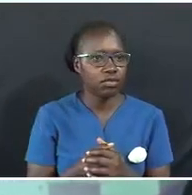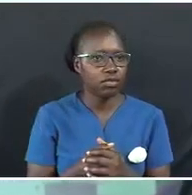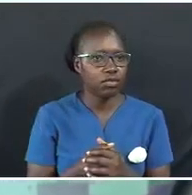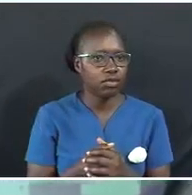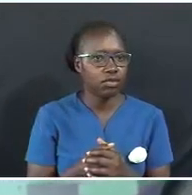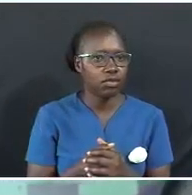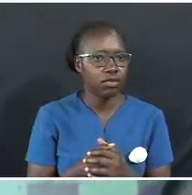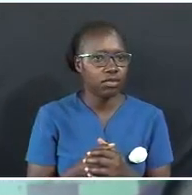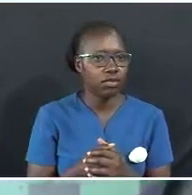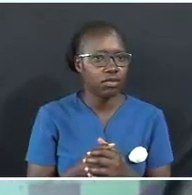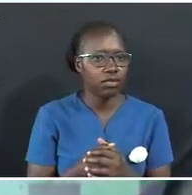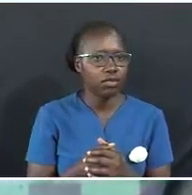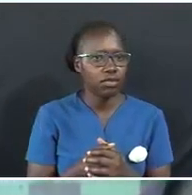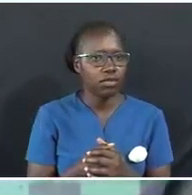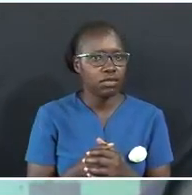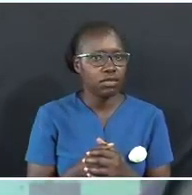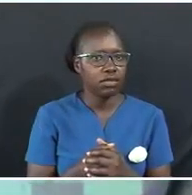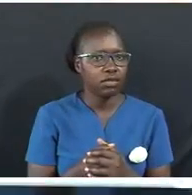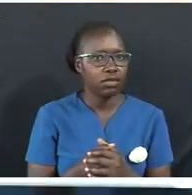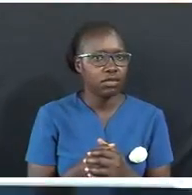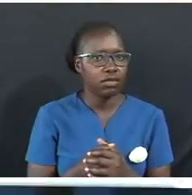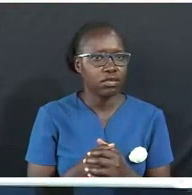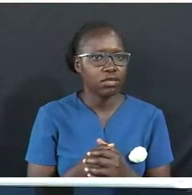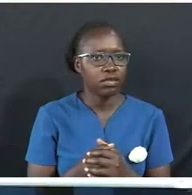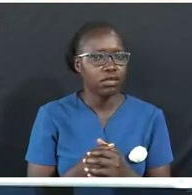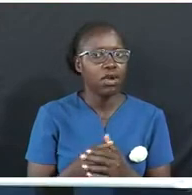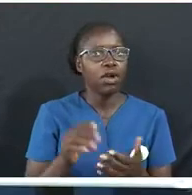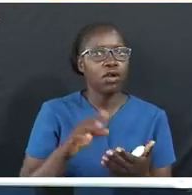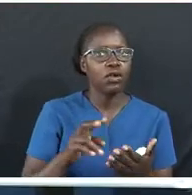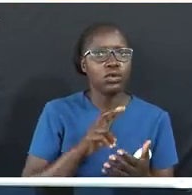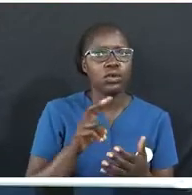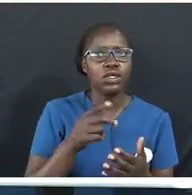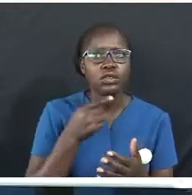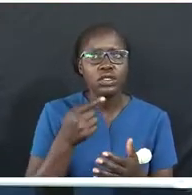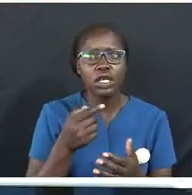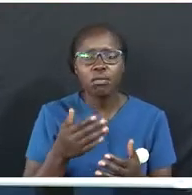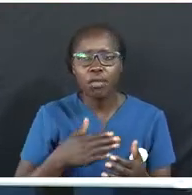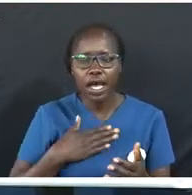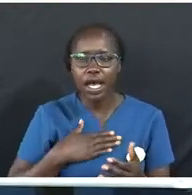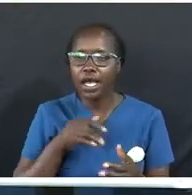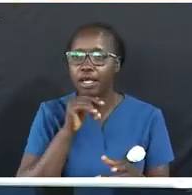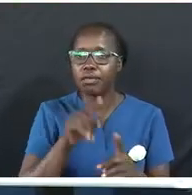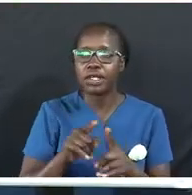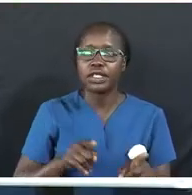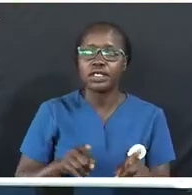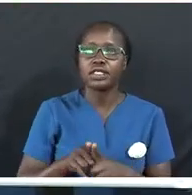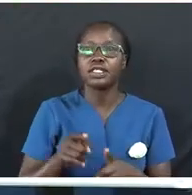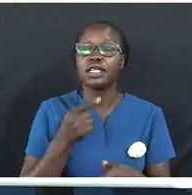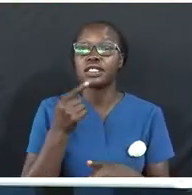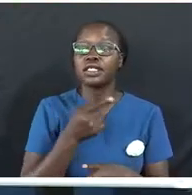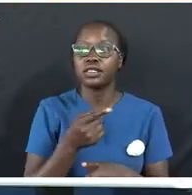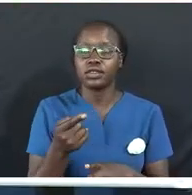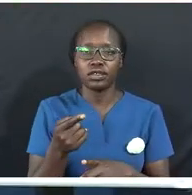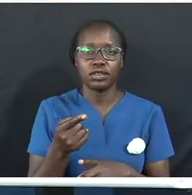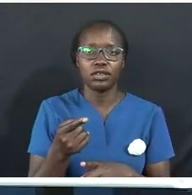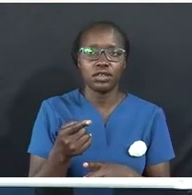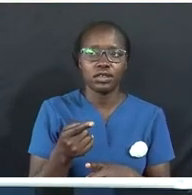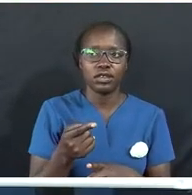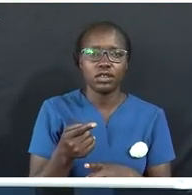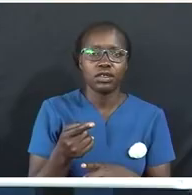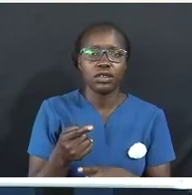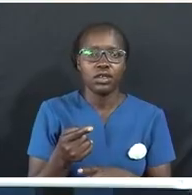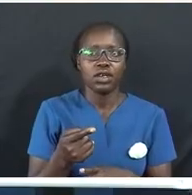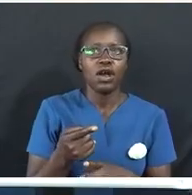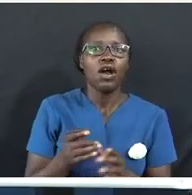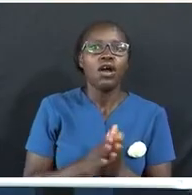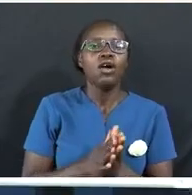It's simply kusambria. What do I want to say here, my brother and my sister? I want to say it this way. You know, when he